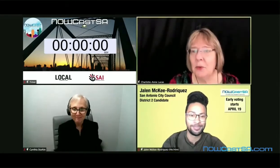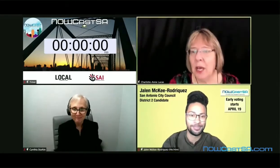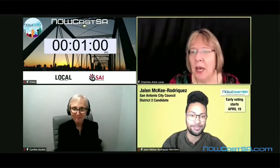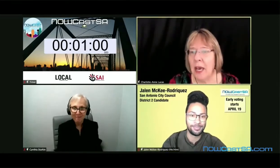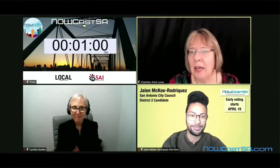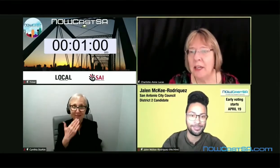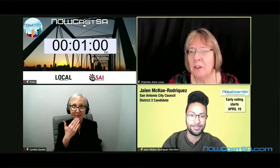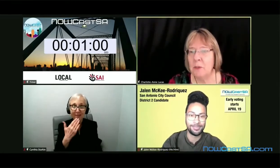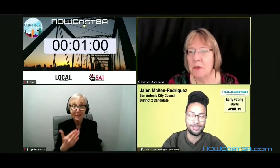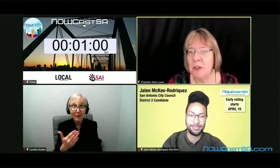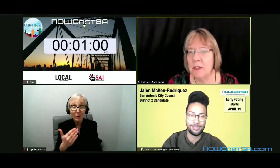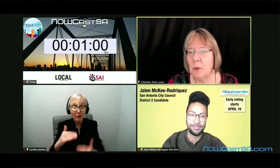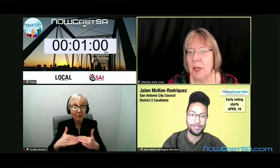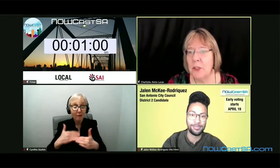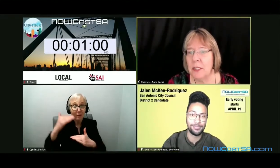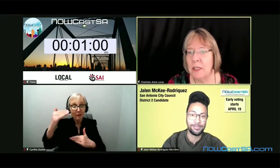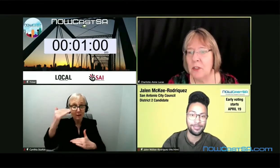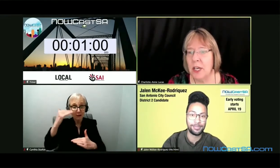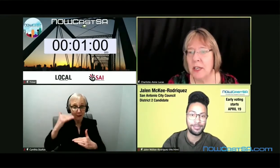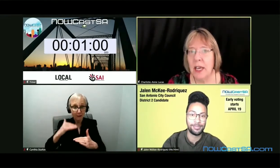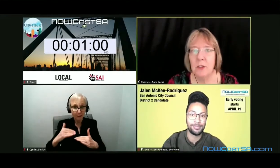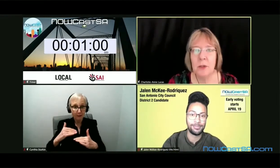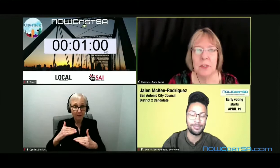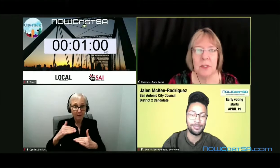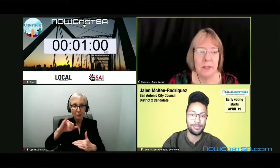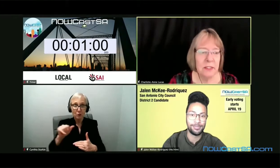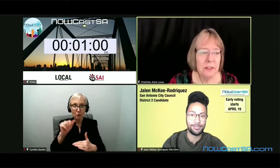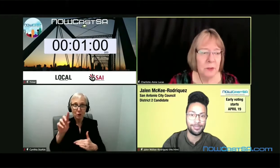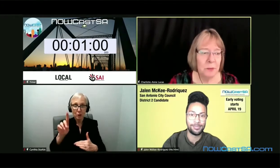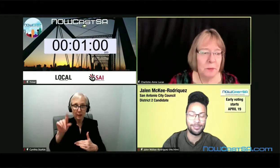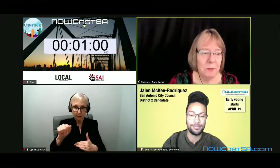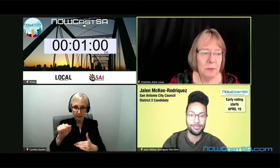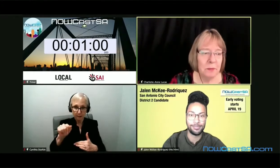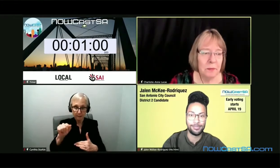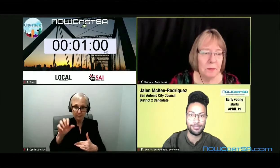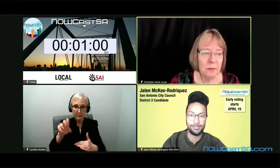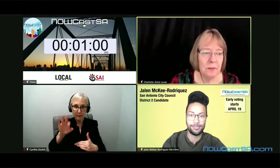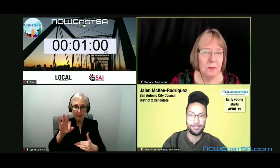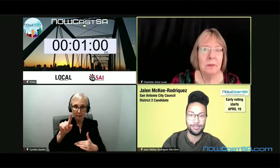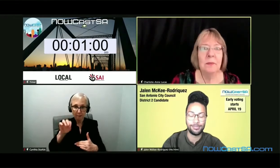Thank you. And the next person on this question is Jada Andrews-Sullivan.